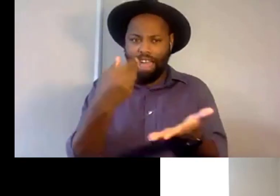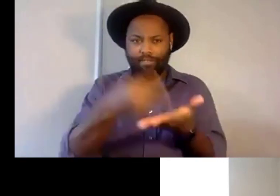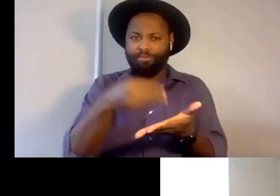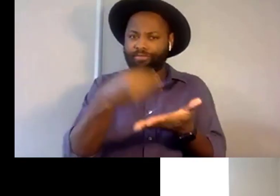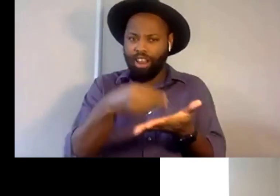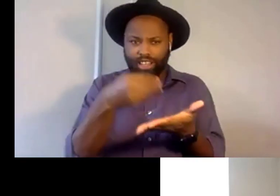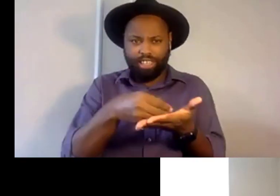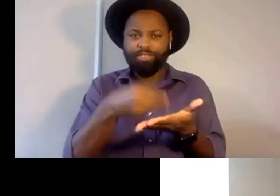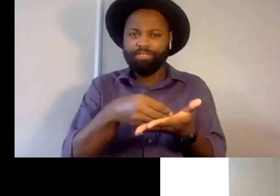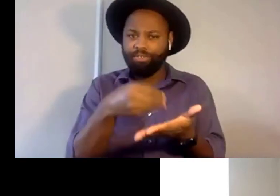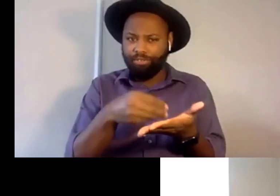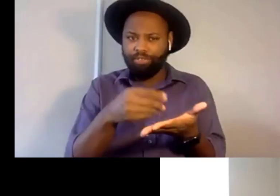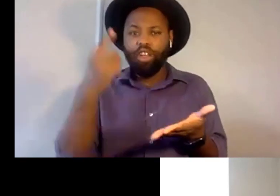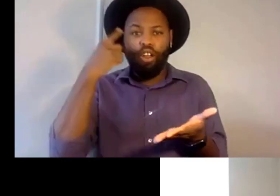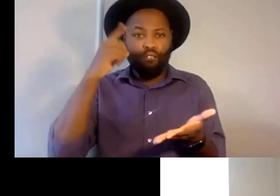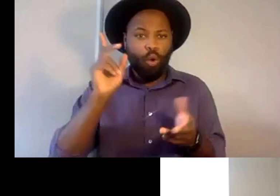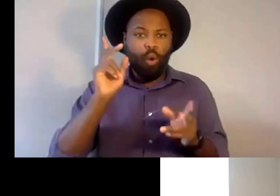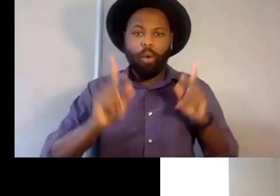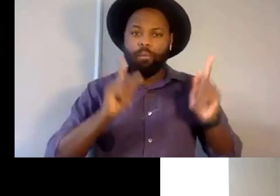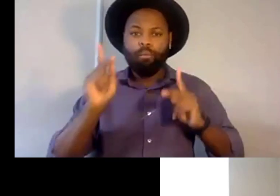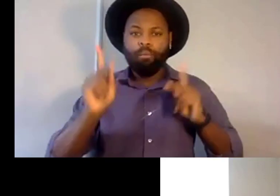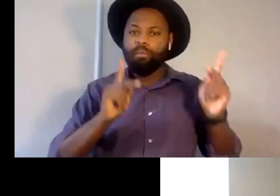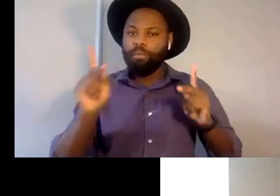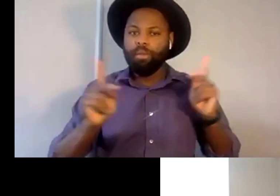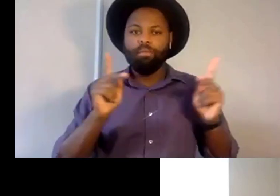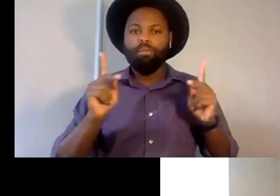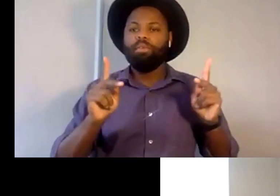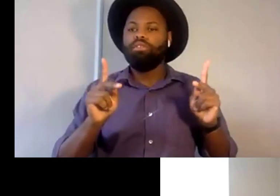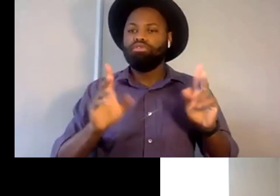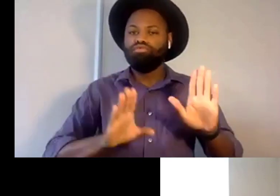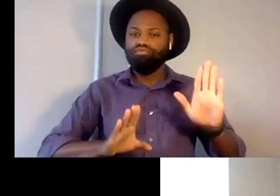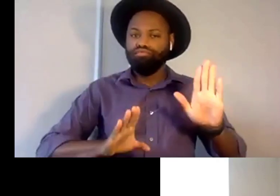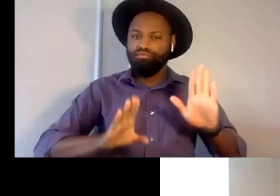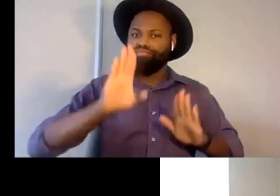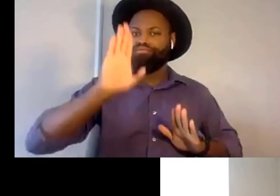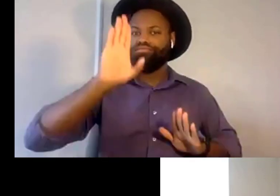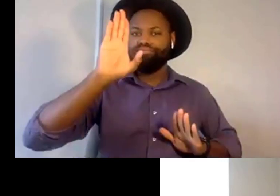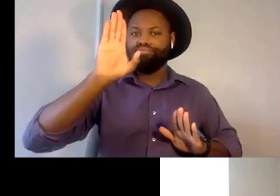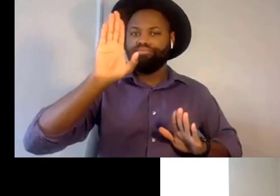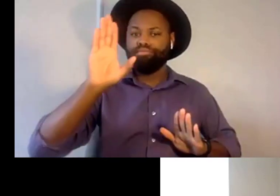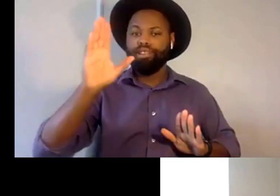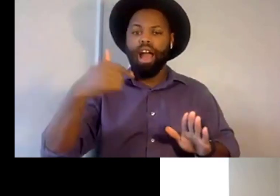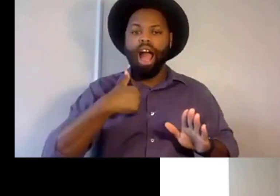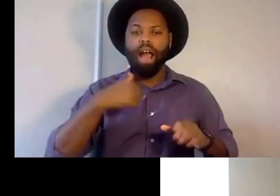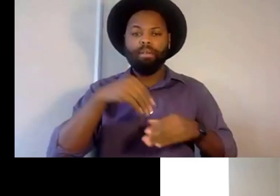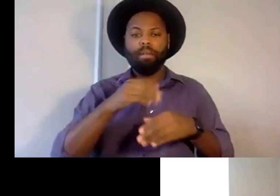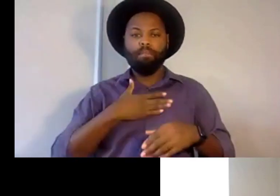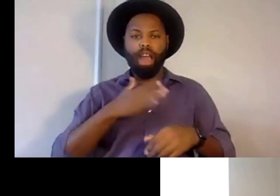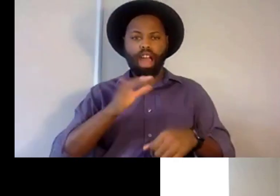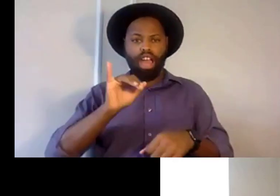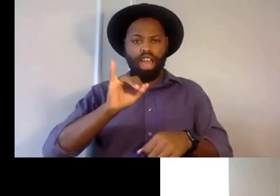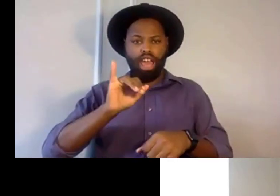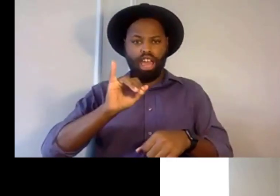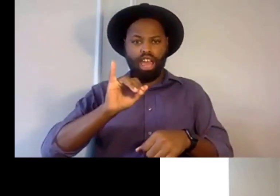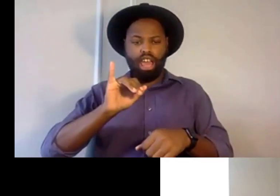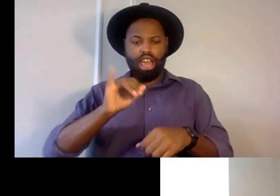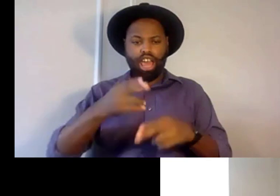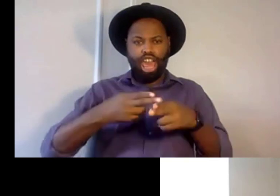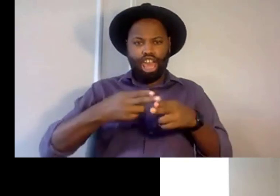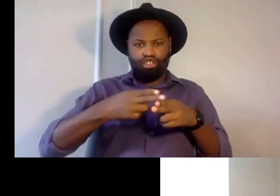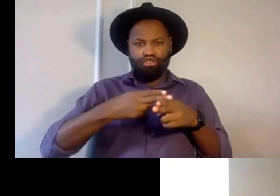order for people to be able to develop. And, I'm in an interim department chair role,